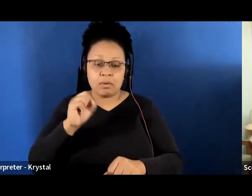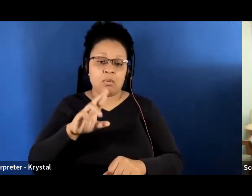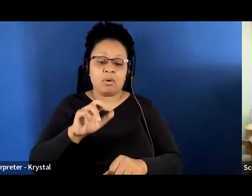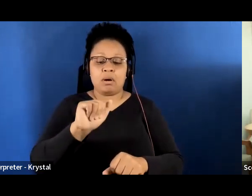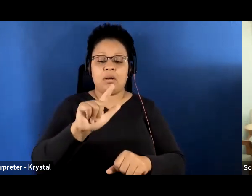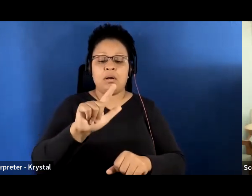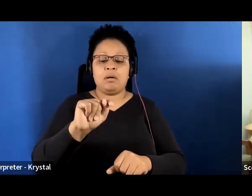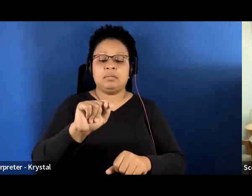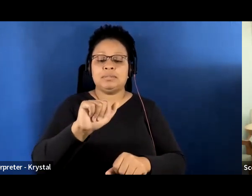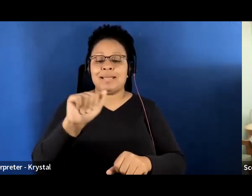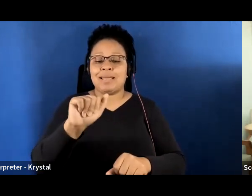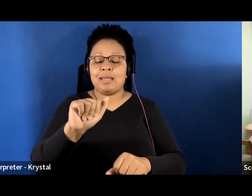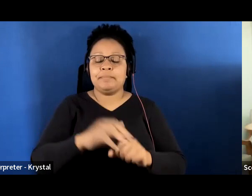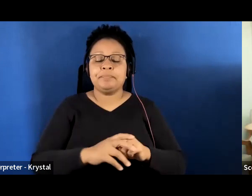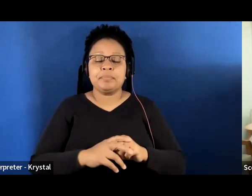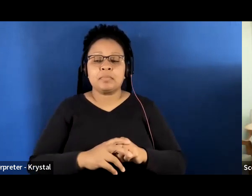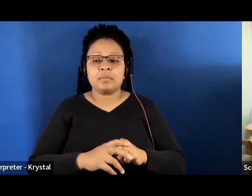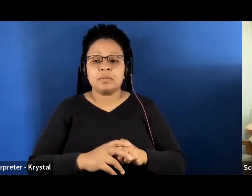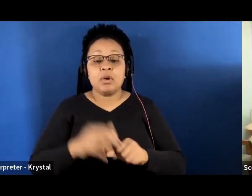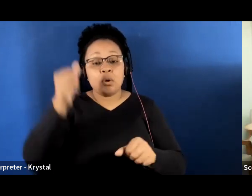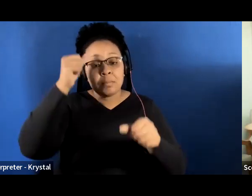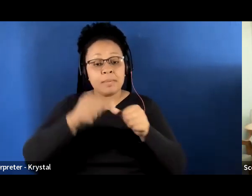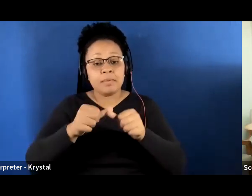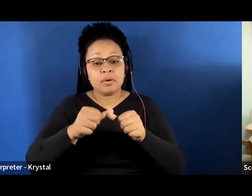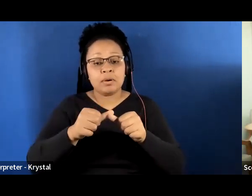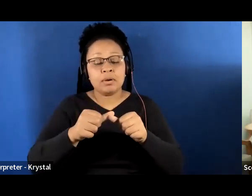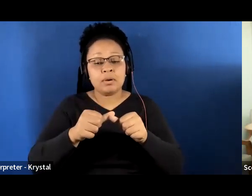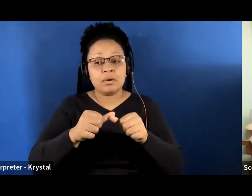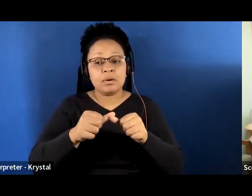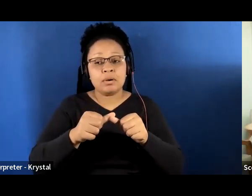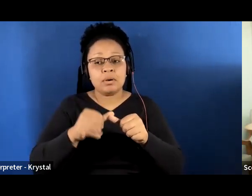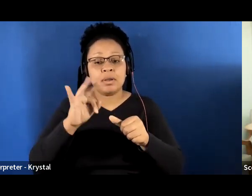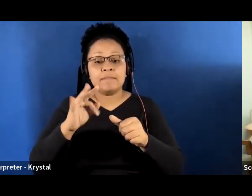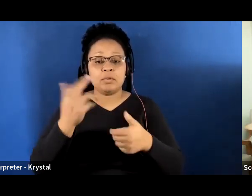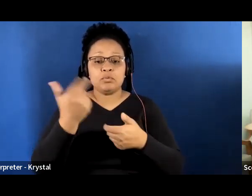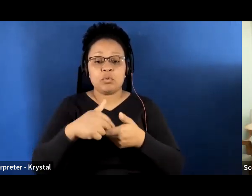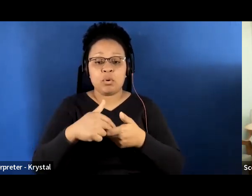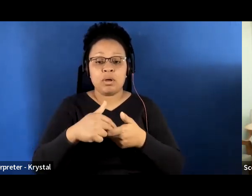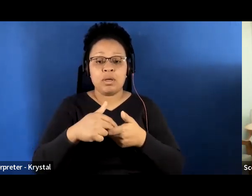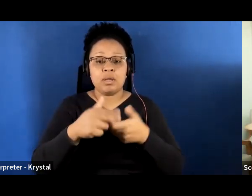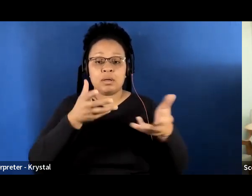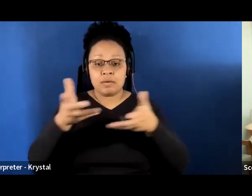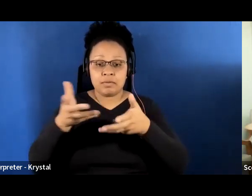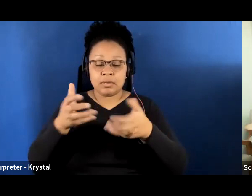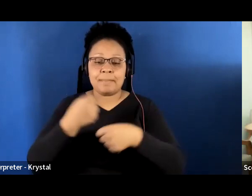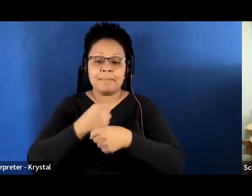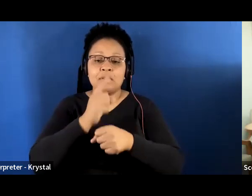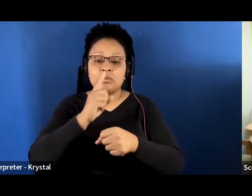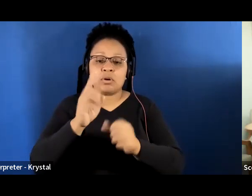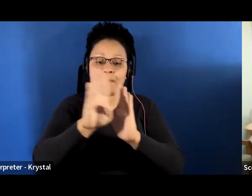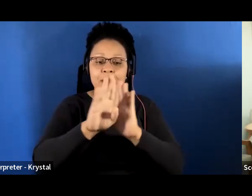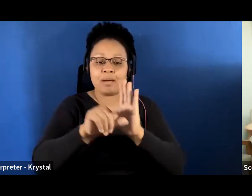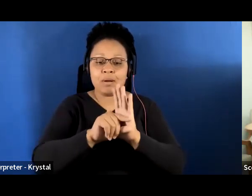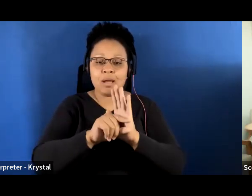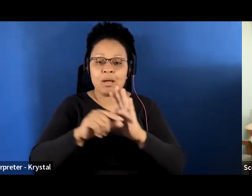using keystrokes. Remember, if you join into the conversation, please keep all background noise